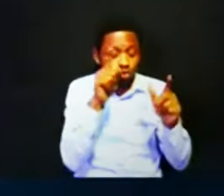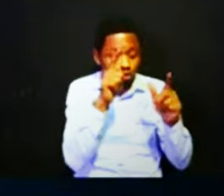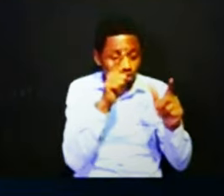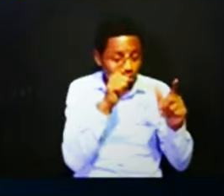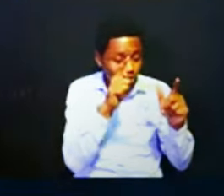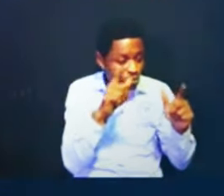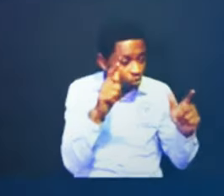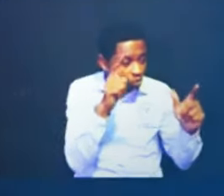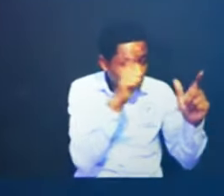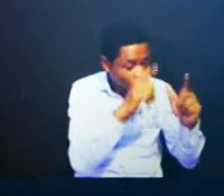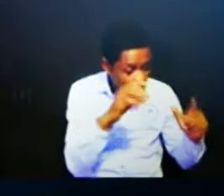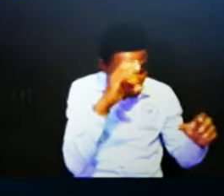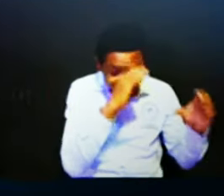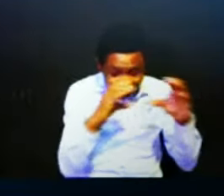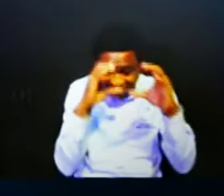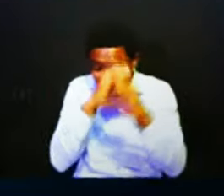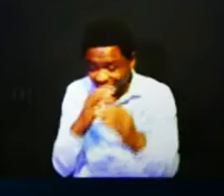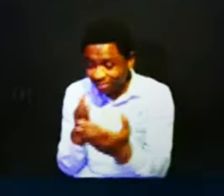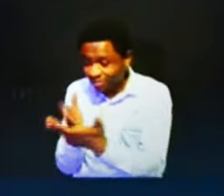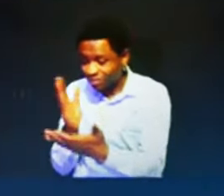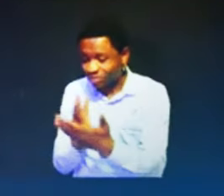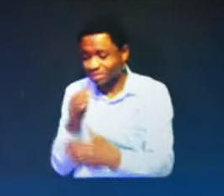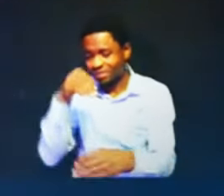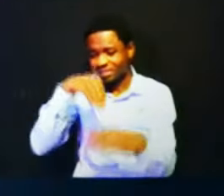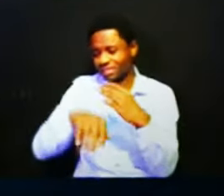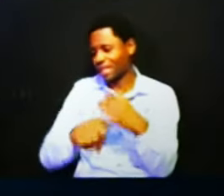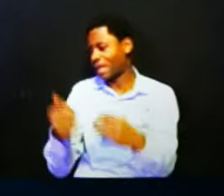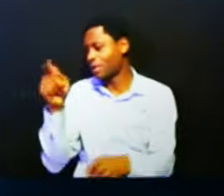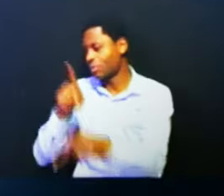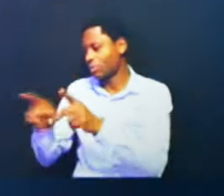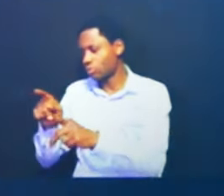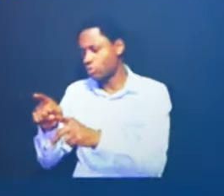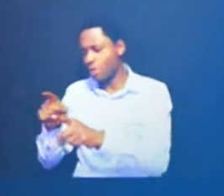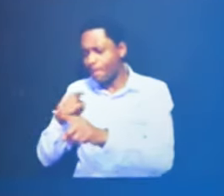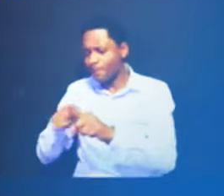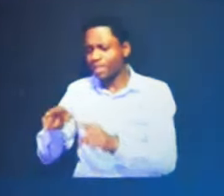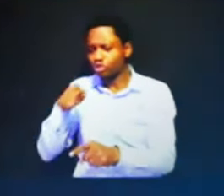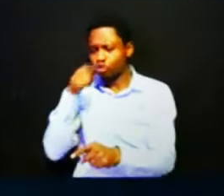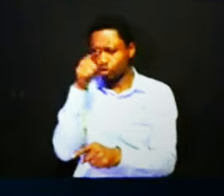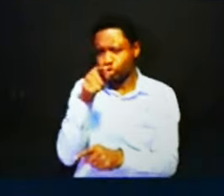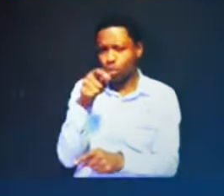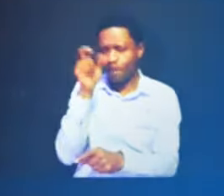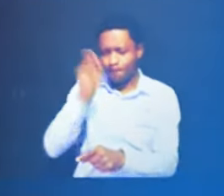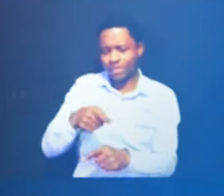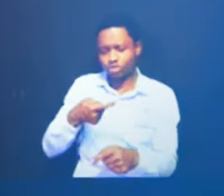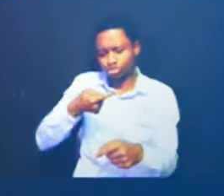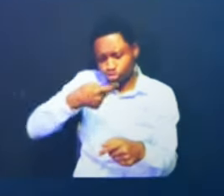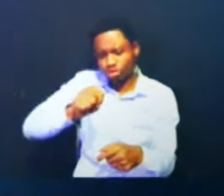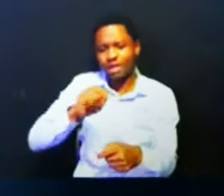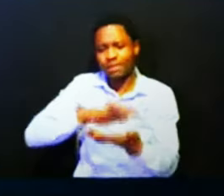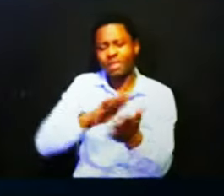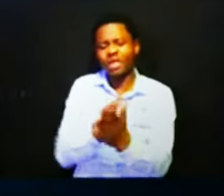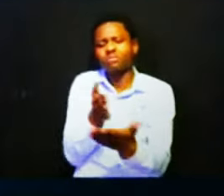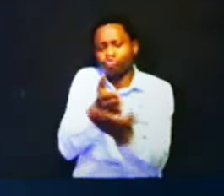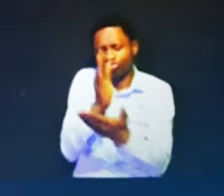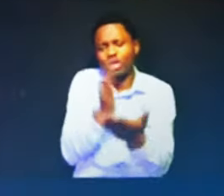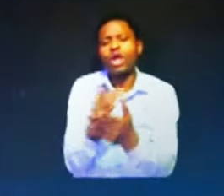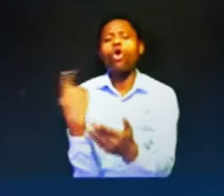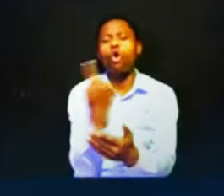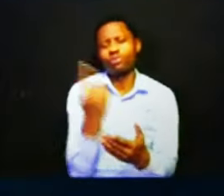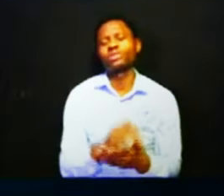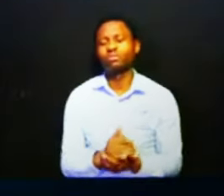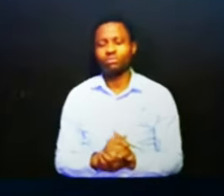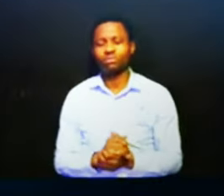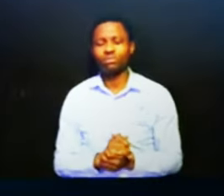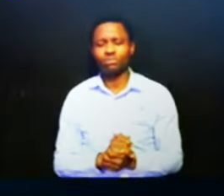other person, but never cease to be righteous yourself. Men hwehwe trene kwan en free obi biara wo nemu bo modin se wo